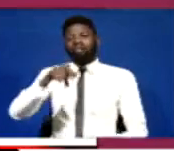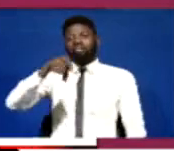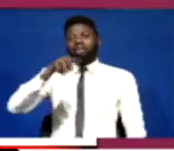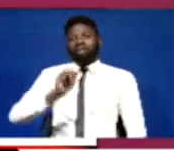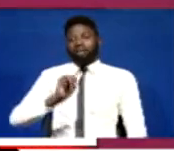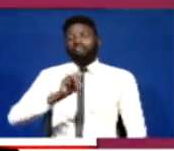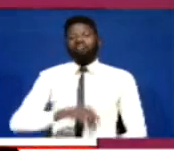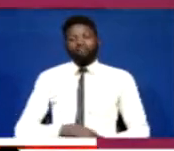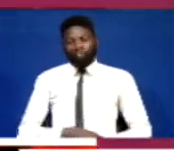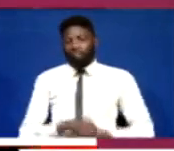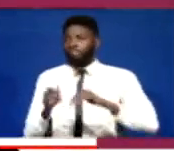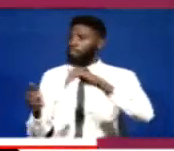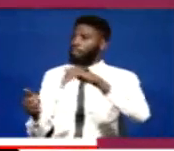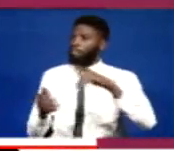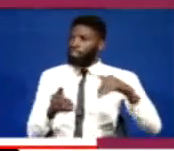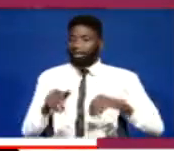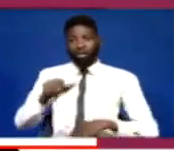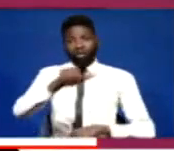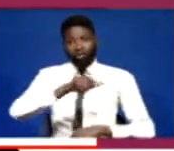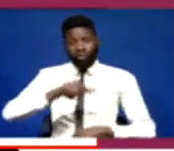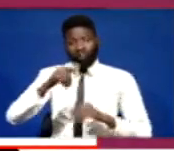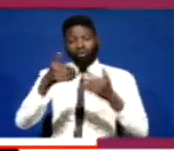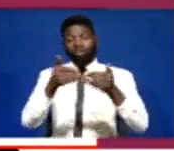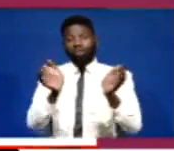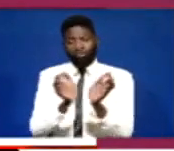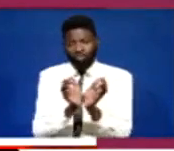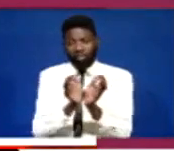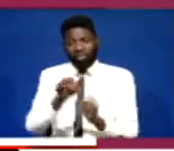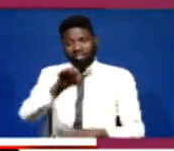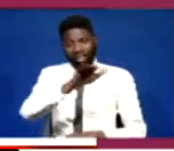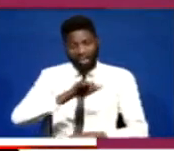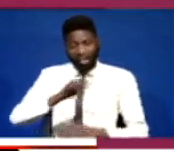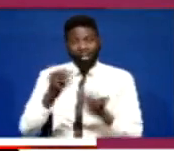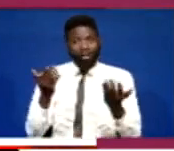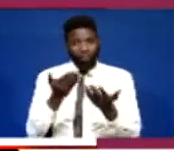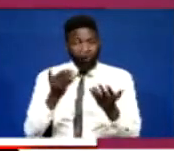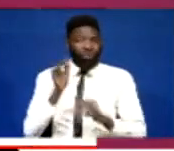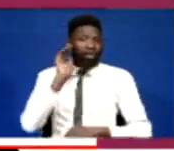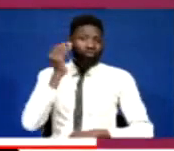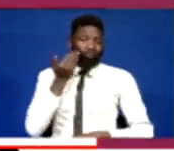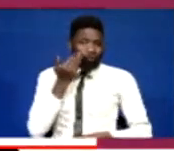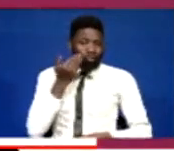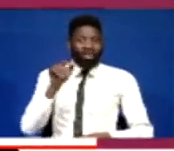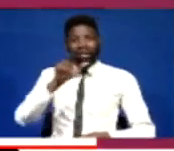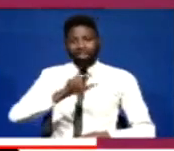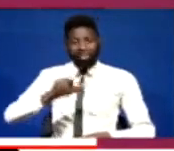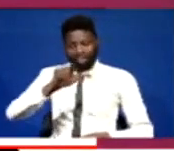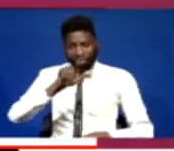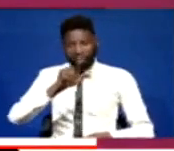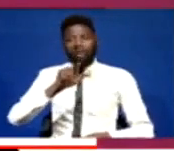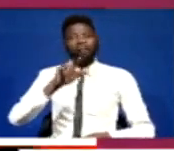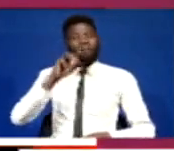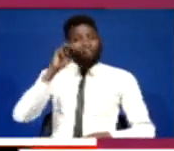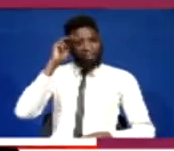Now moving on, local pastoral communities in Isiolo, Laikipia, Marsabit, Samburu, Narok, West Pokot,